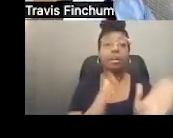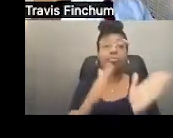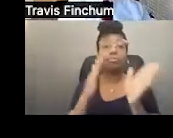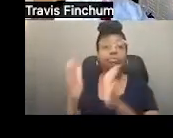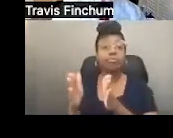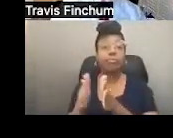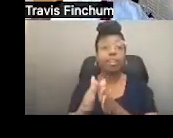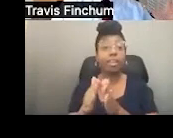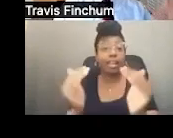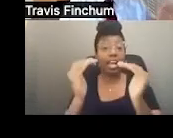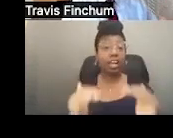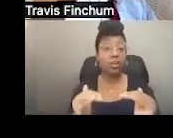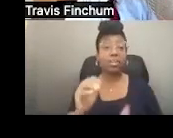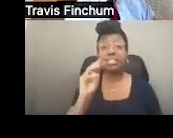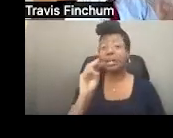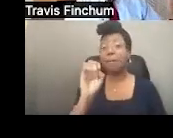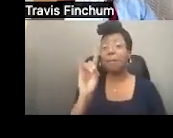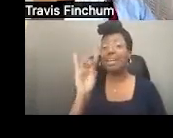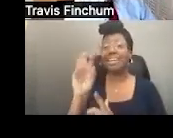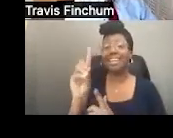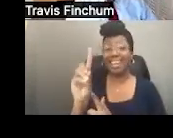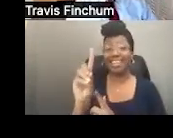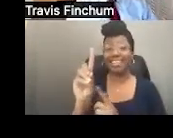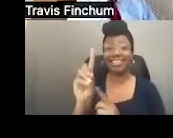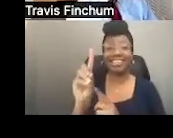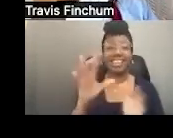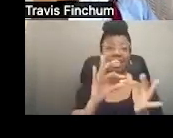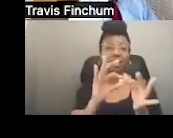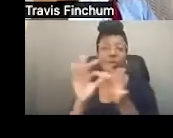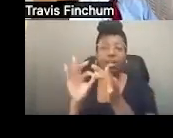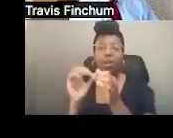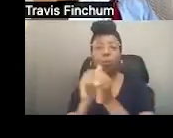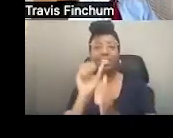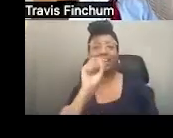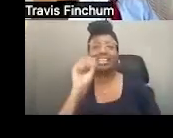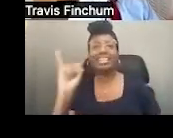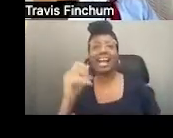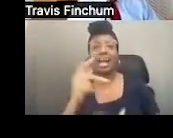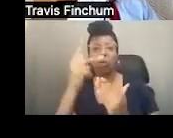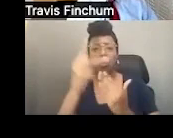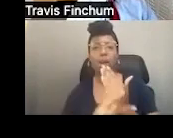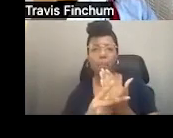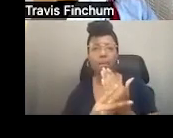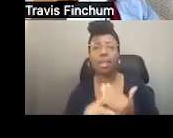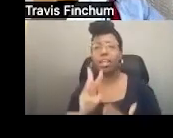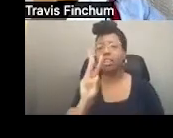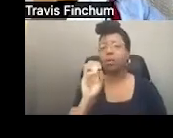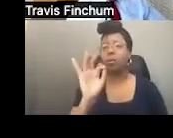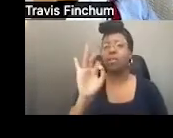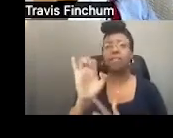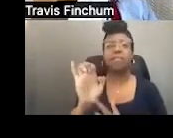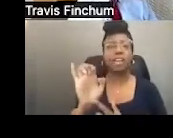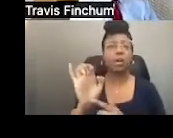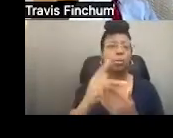is Medicaid. Medicaid is tied with that SSI program, the welfare-based program